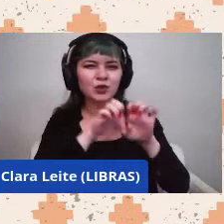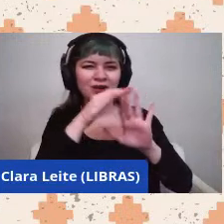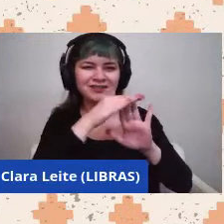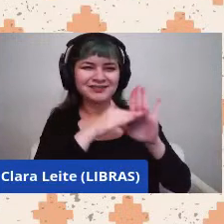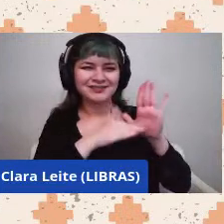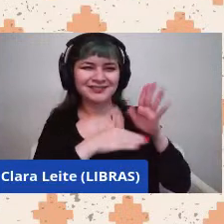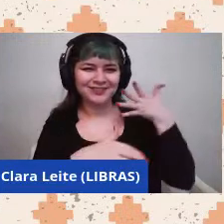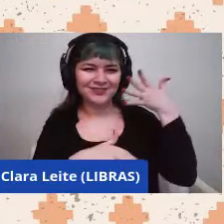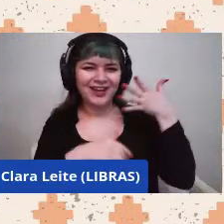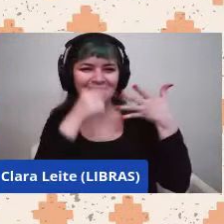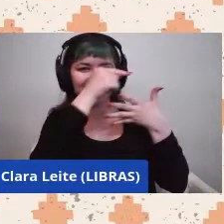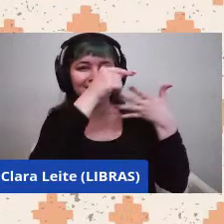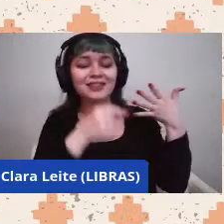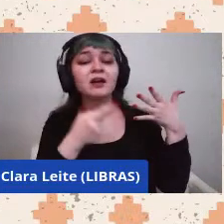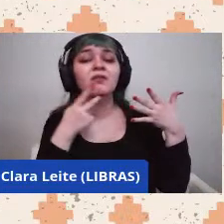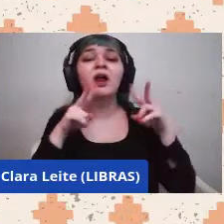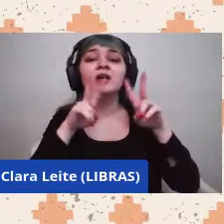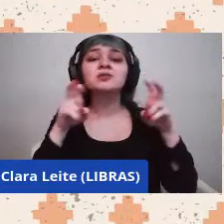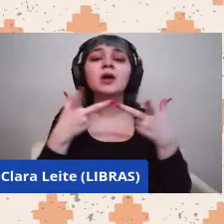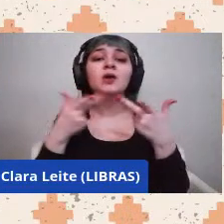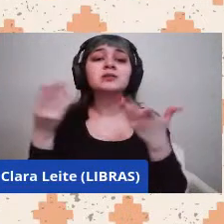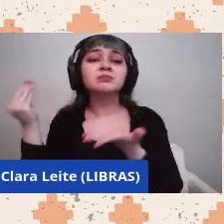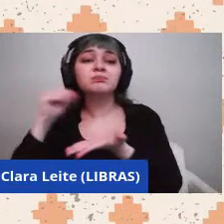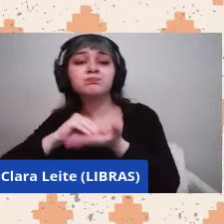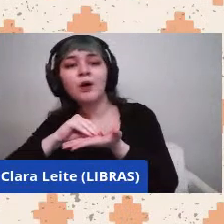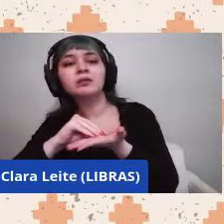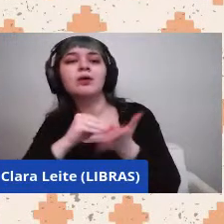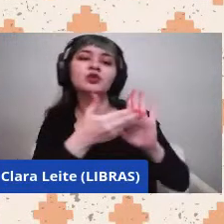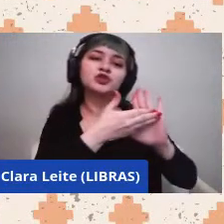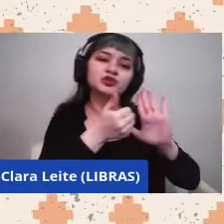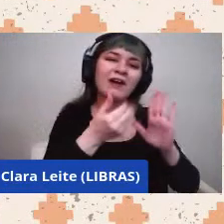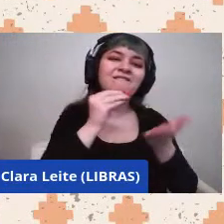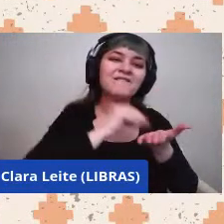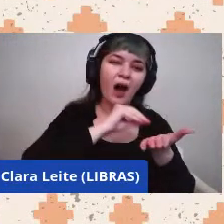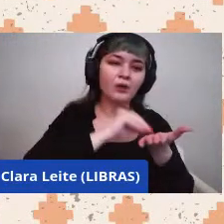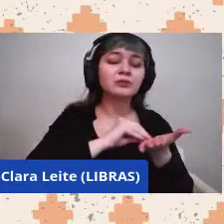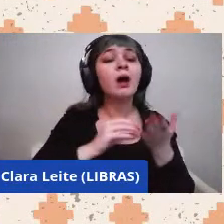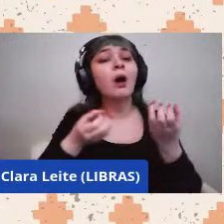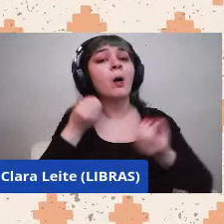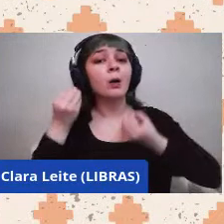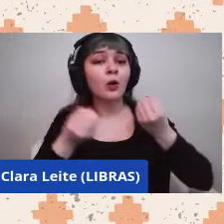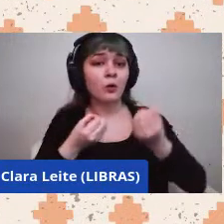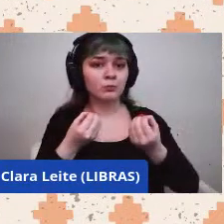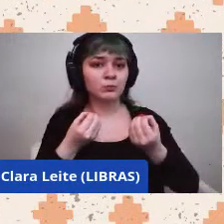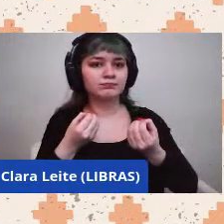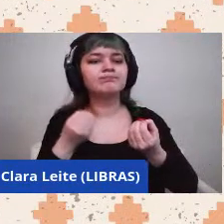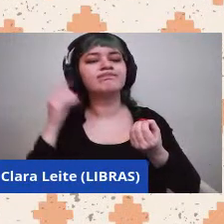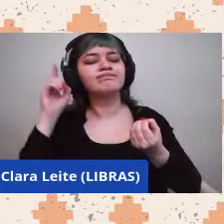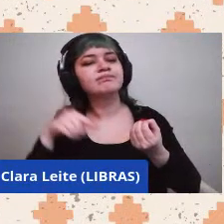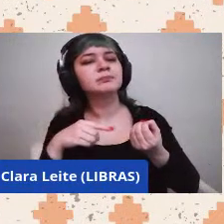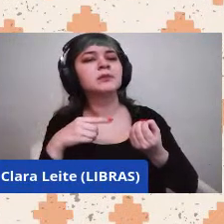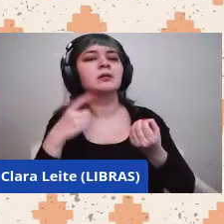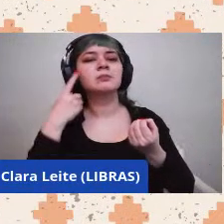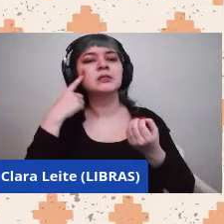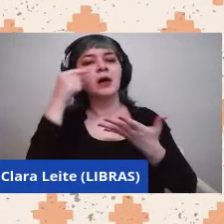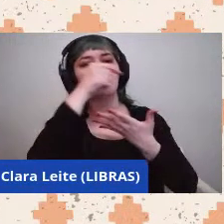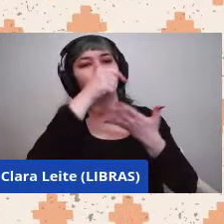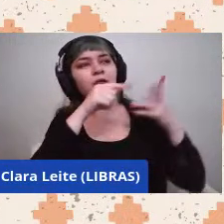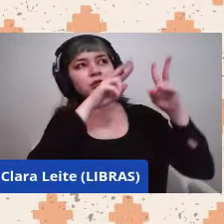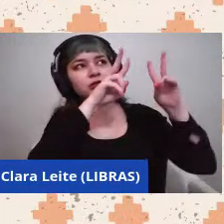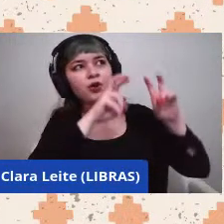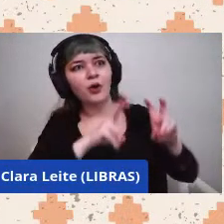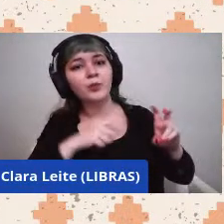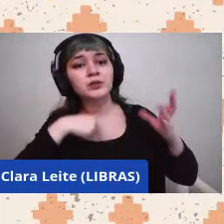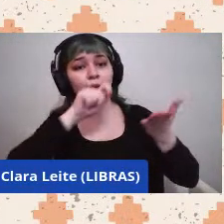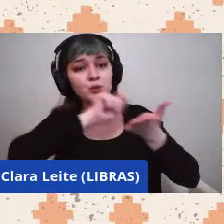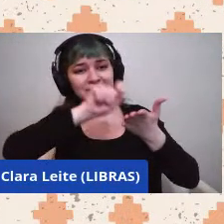talk about inclusions and exclusions. And one way I thought I might do this is by thinking through the topics that I wrote